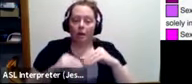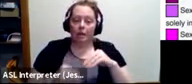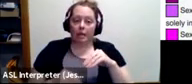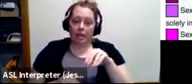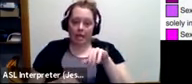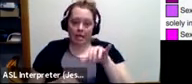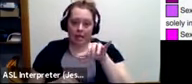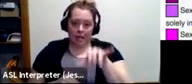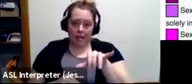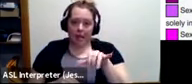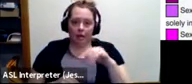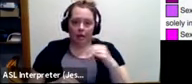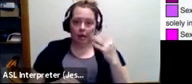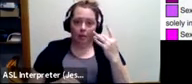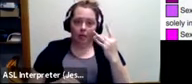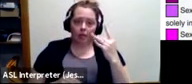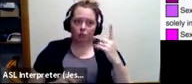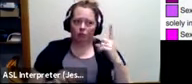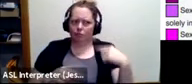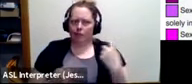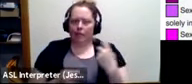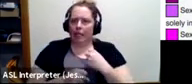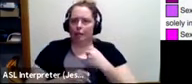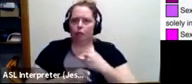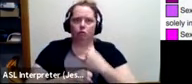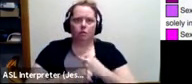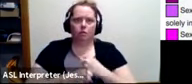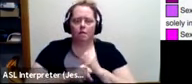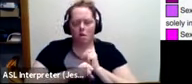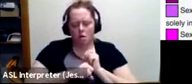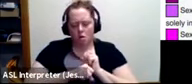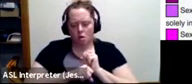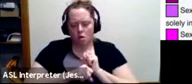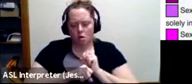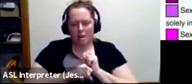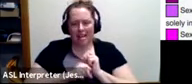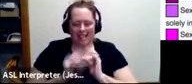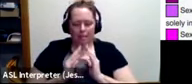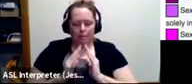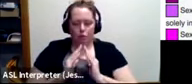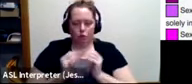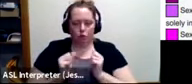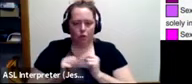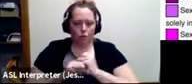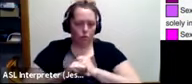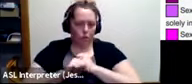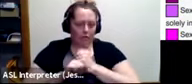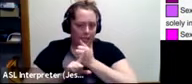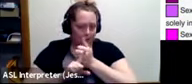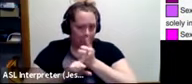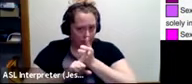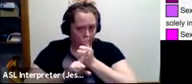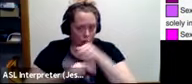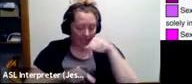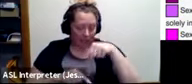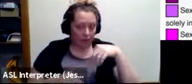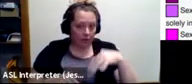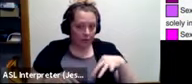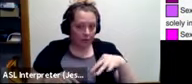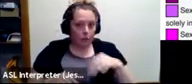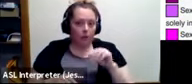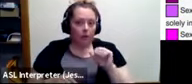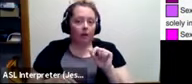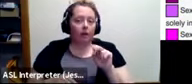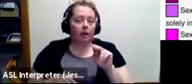the community has done over the years to try to get themselves protected. So here in Pittsburgh and Allegheny County,